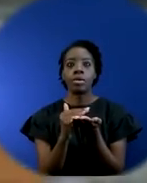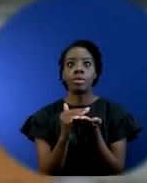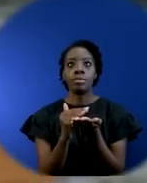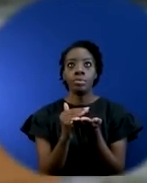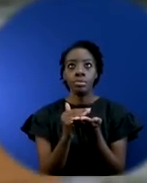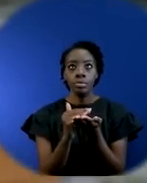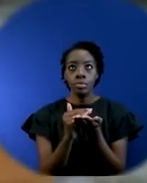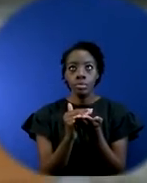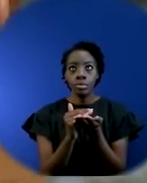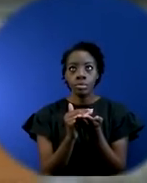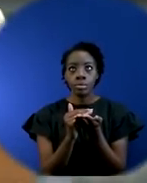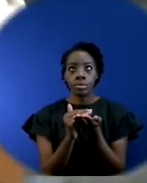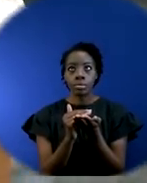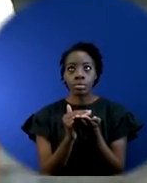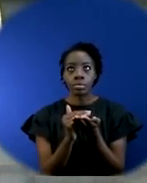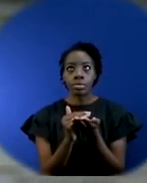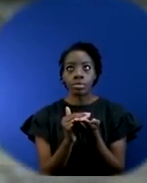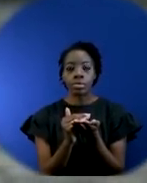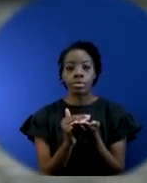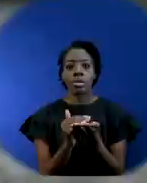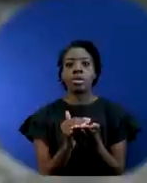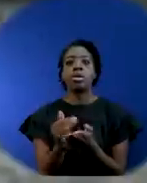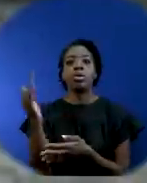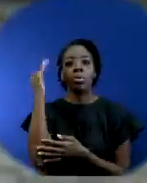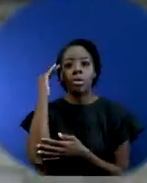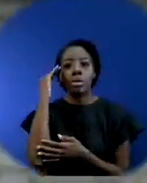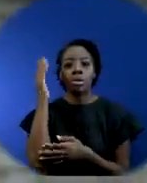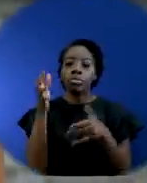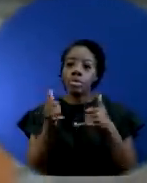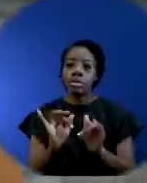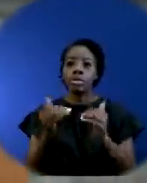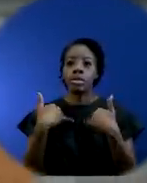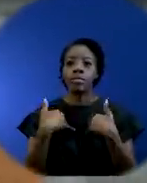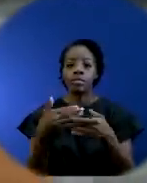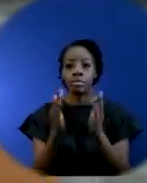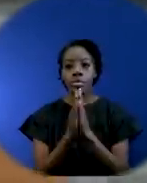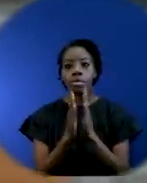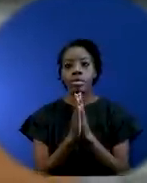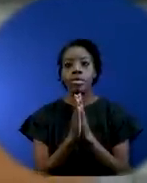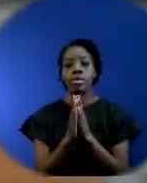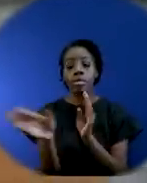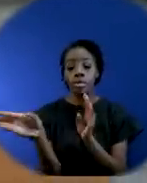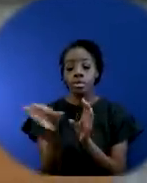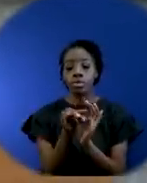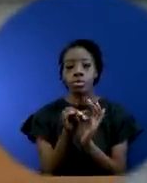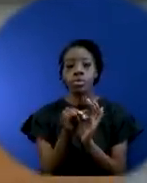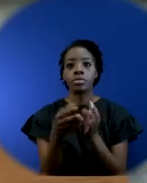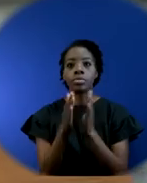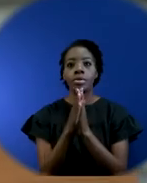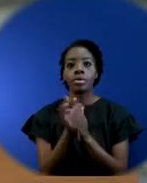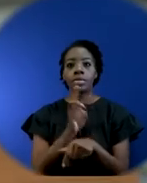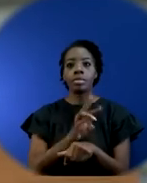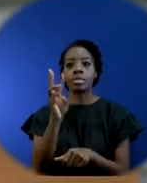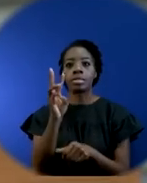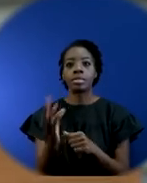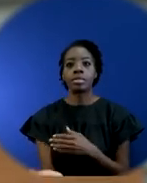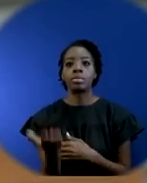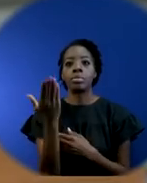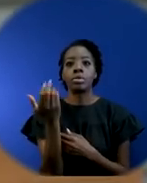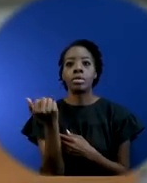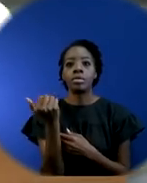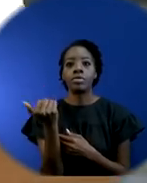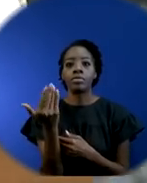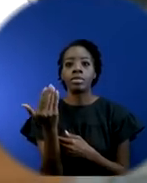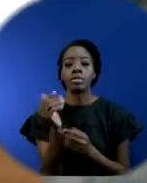even a better time. We can't have a better time than when we communicate with our God in prayer. So join us for prayer Wednesday morning, 6 a.m., just for about 15,